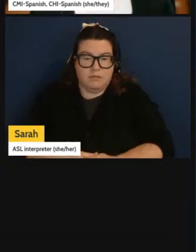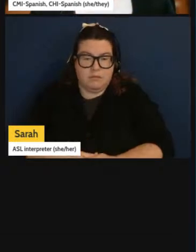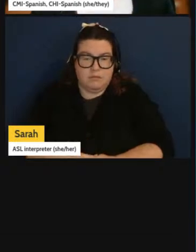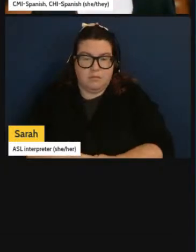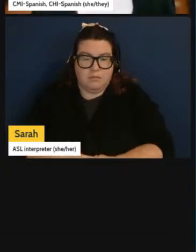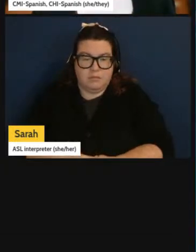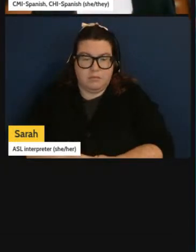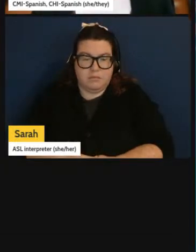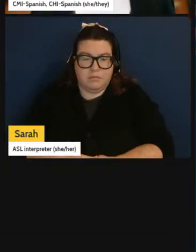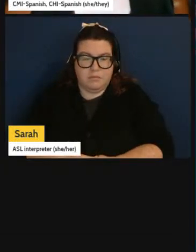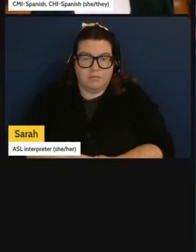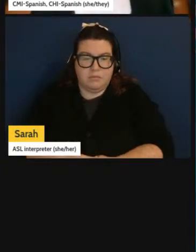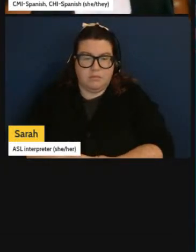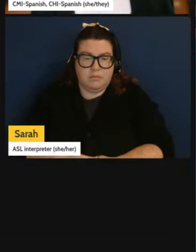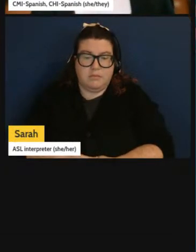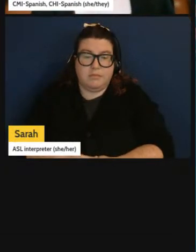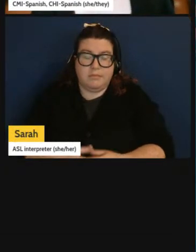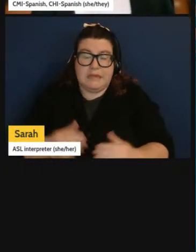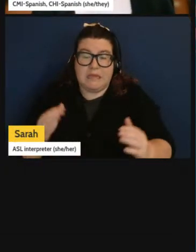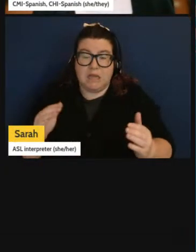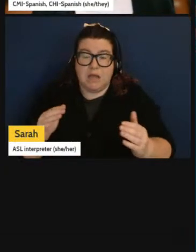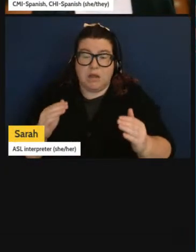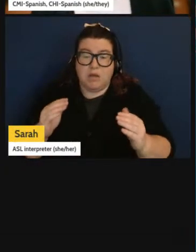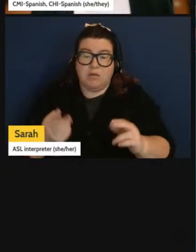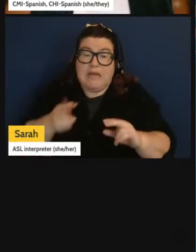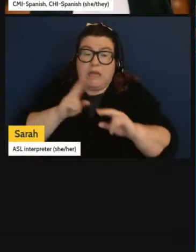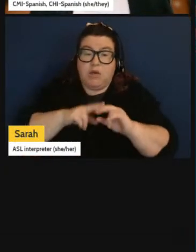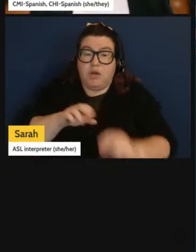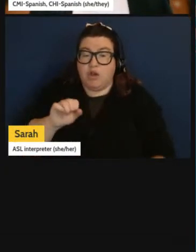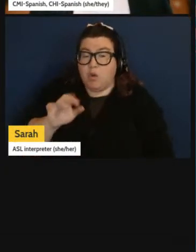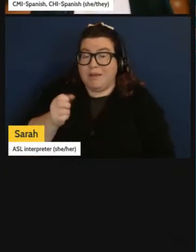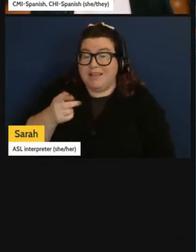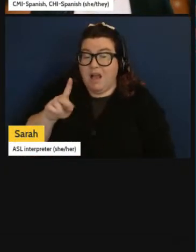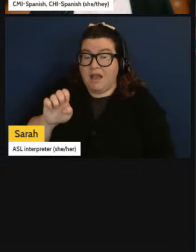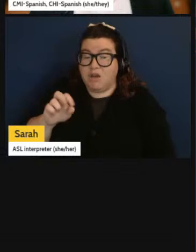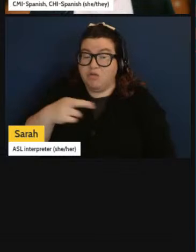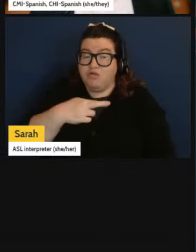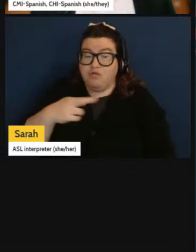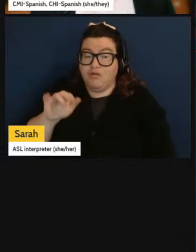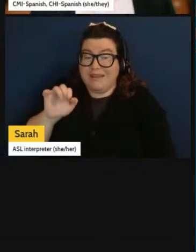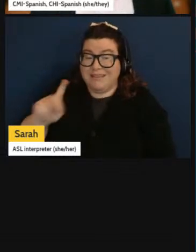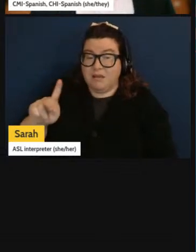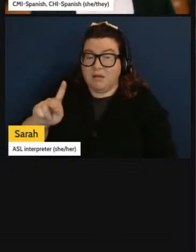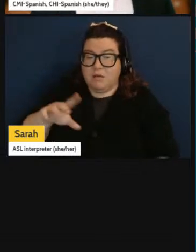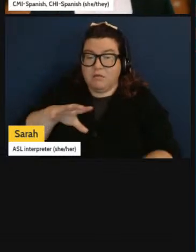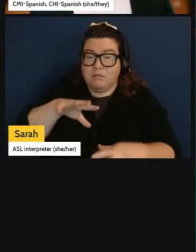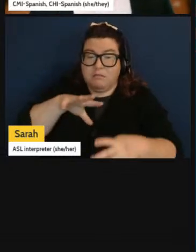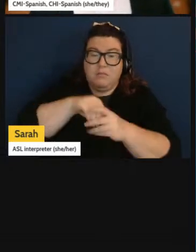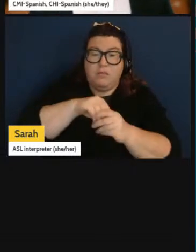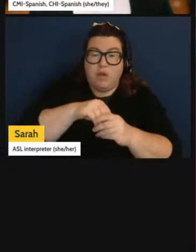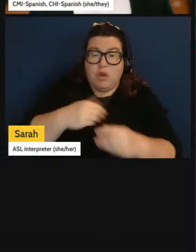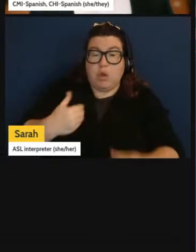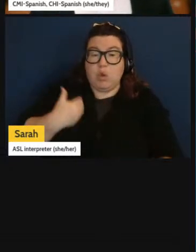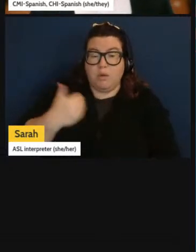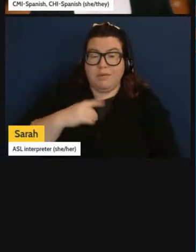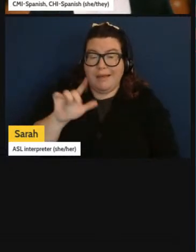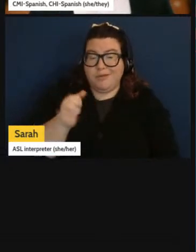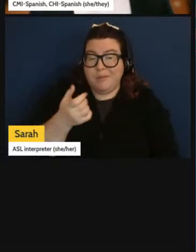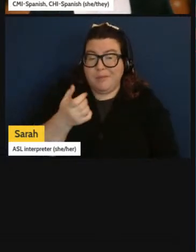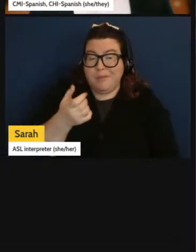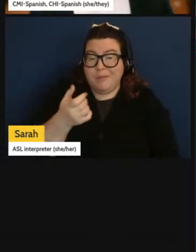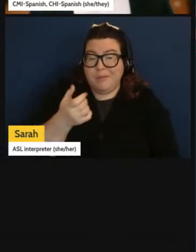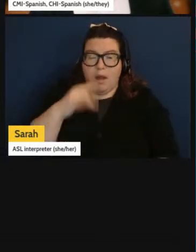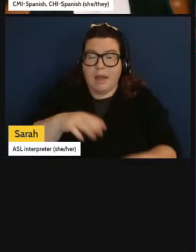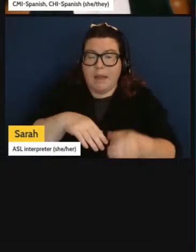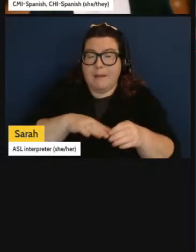So there is an increased suicide risk among LGBT youth. And this is due to minority